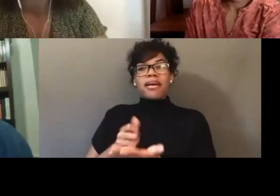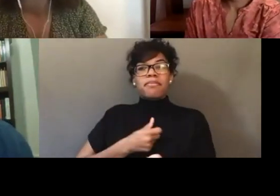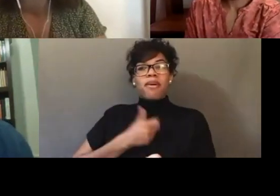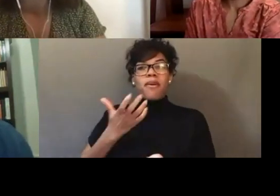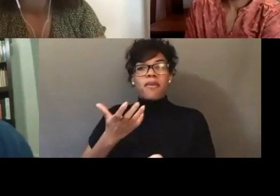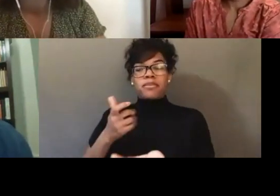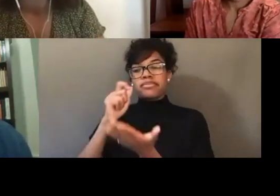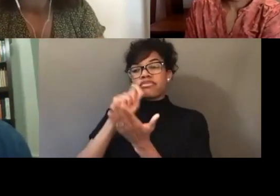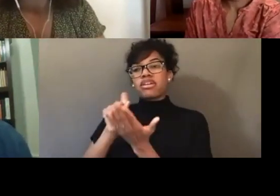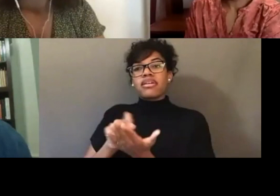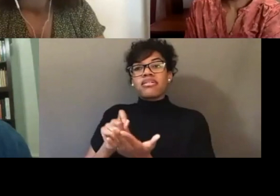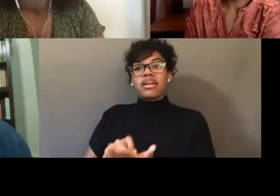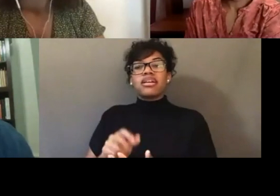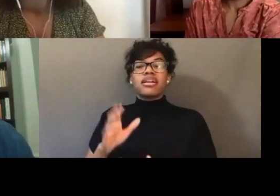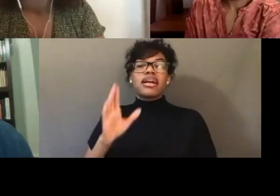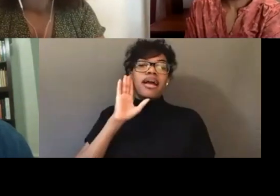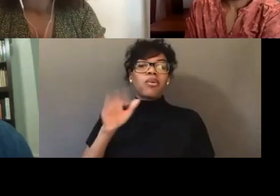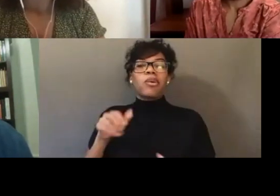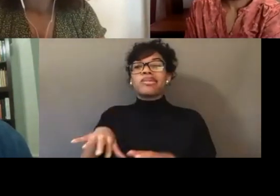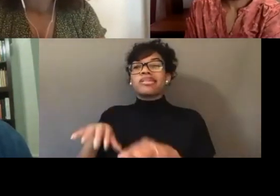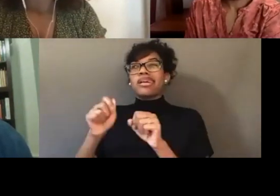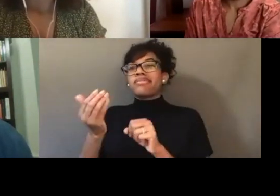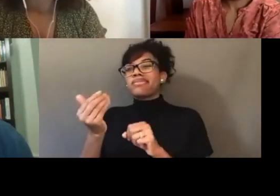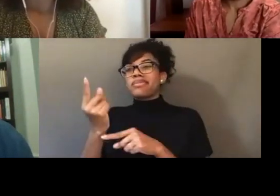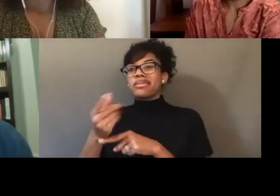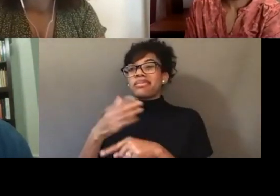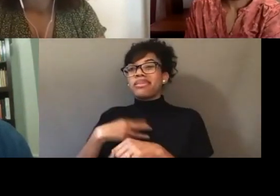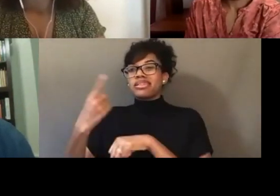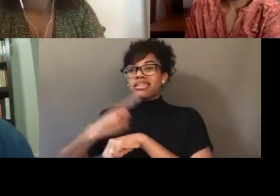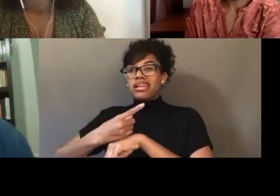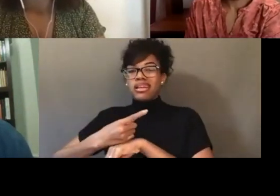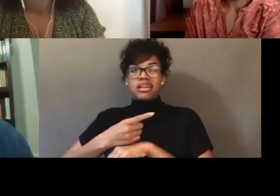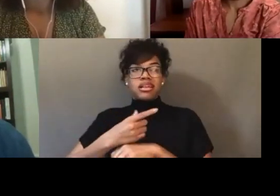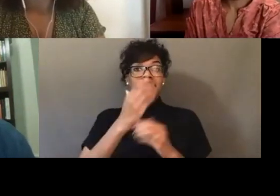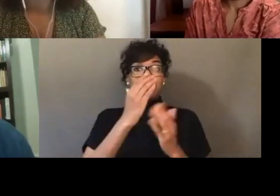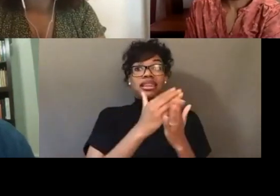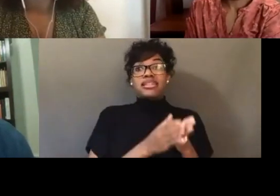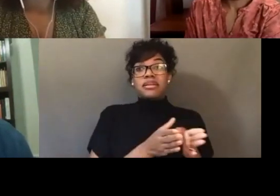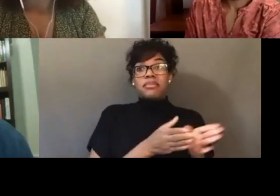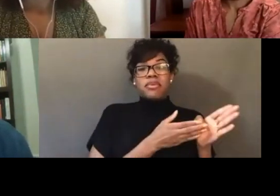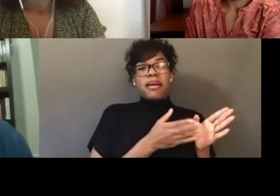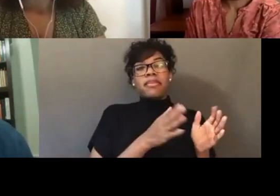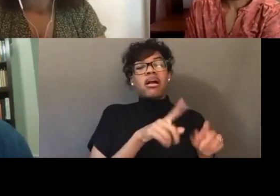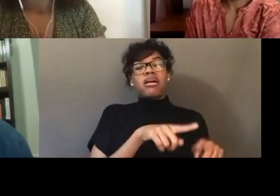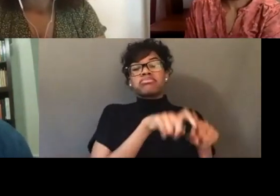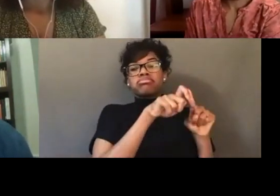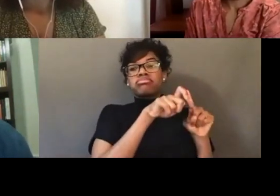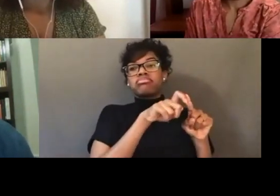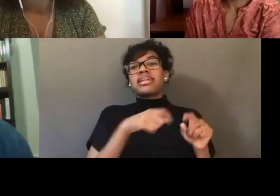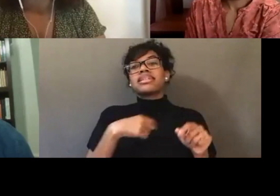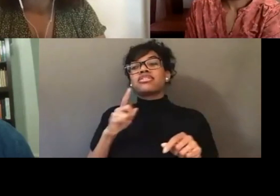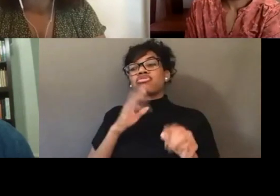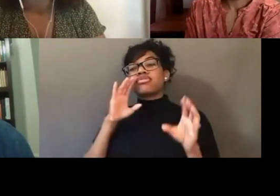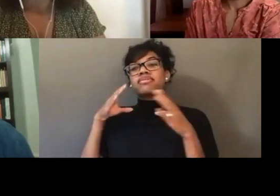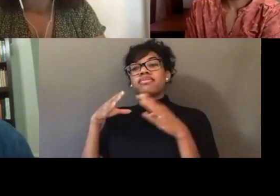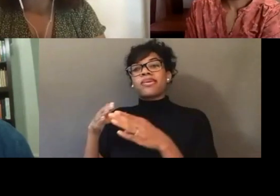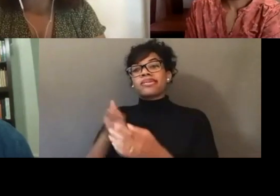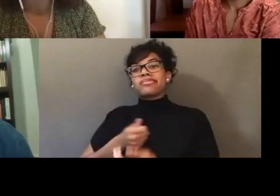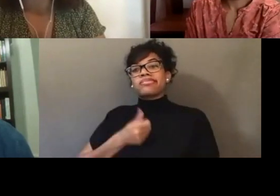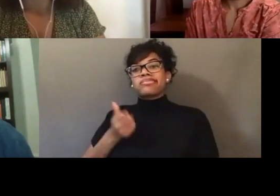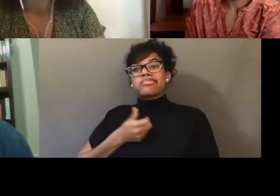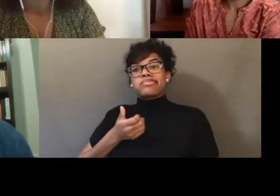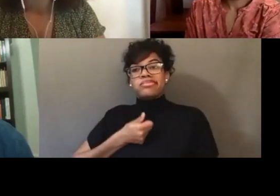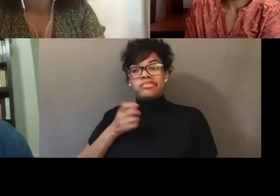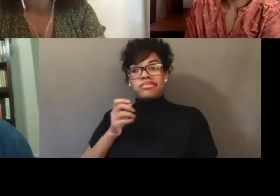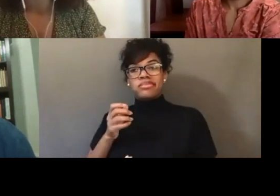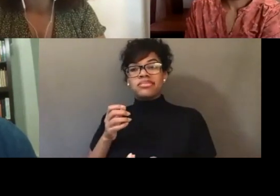I'm gonna lose 15 minutes of like lesson prep to do it, I'm still gonna do it and just trust that the lesson that I do come up with at the